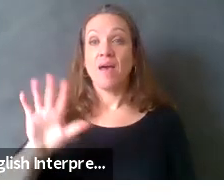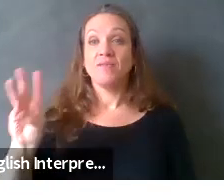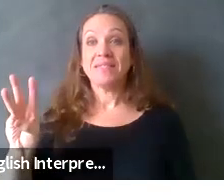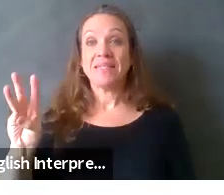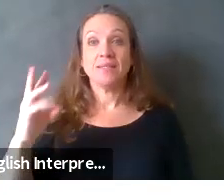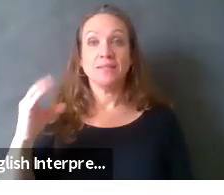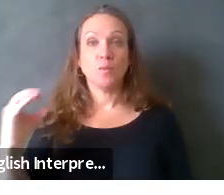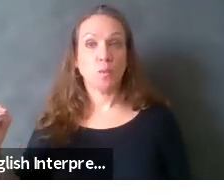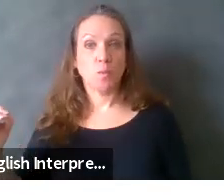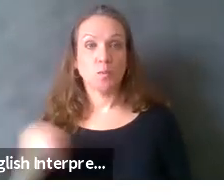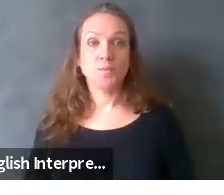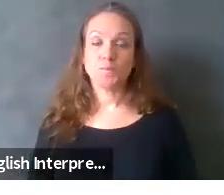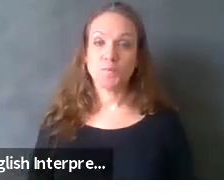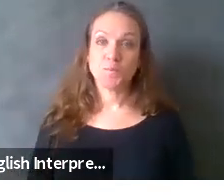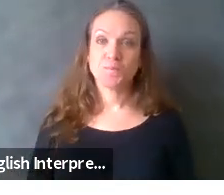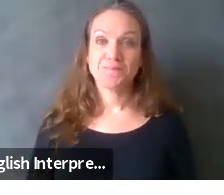510-285-5600.